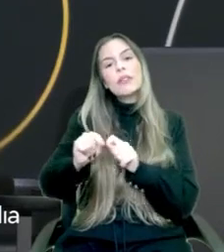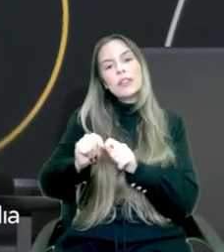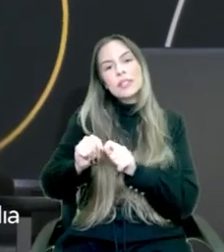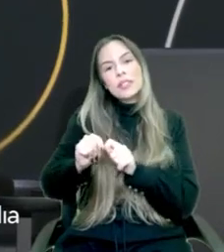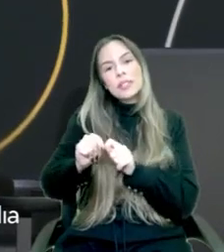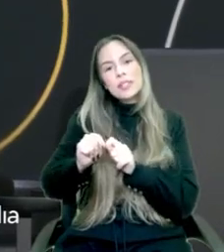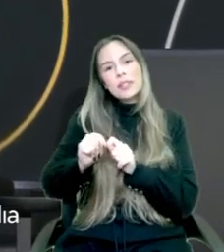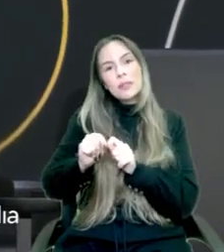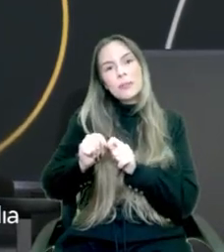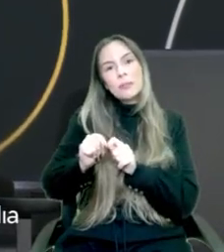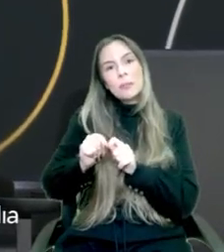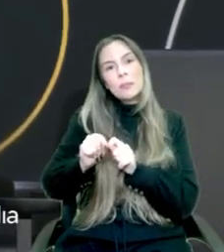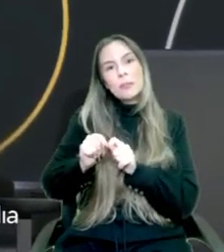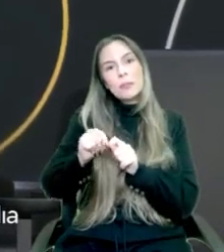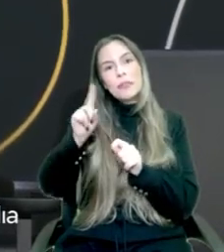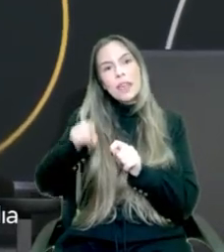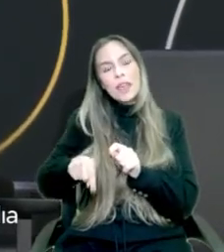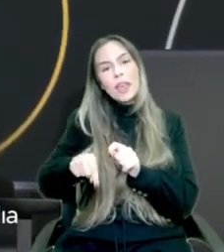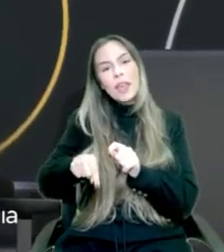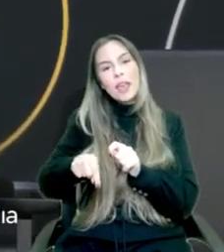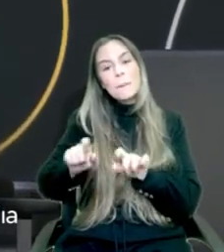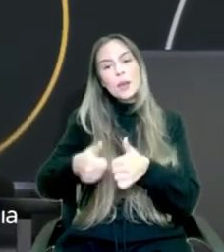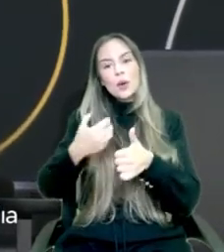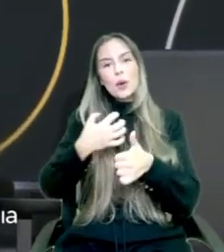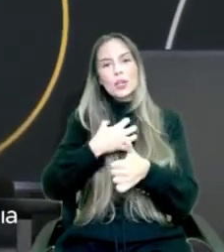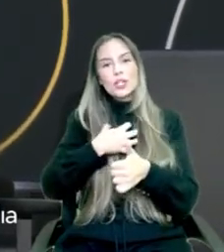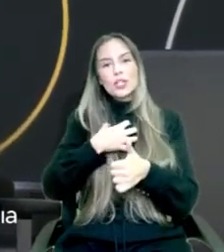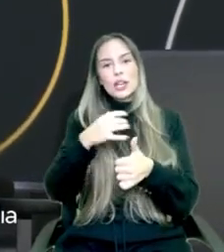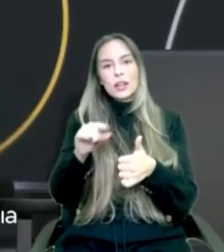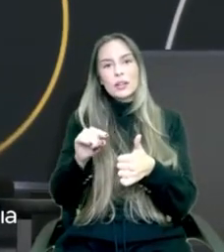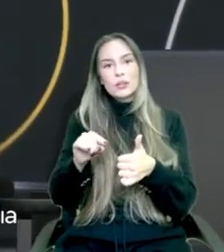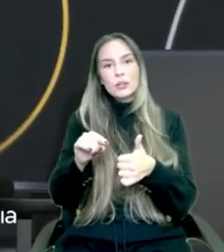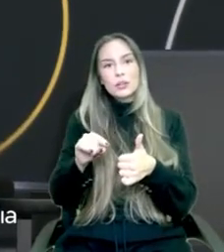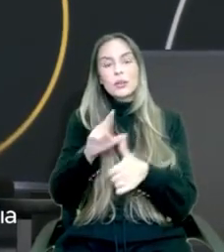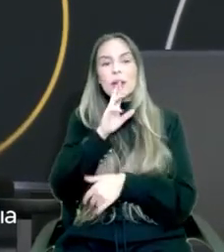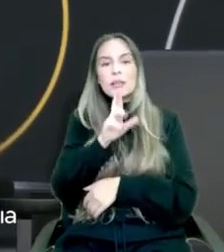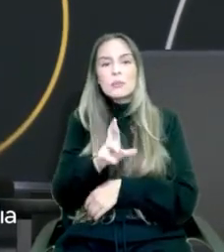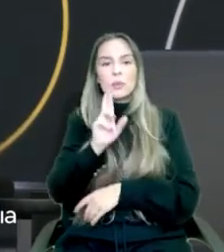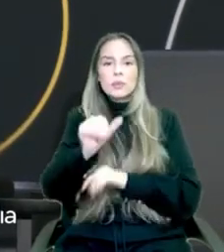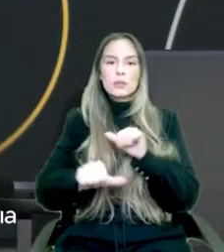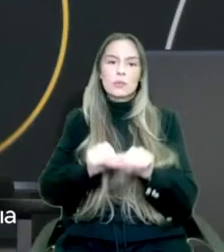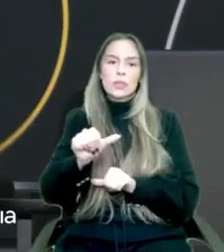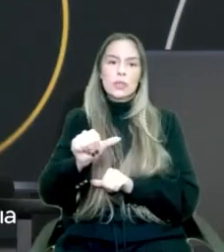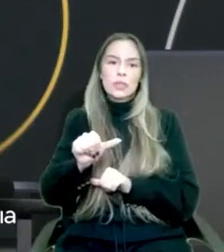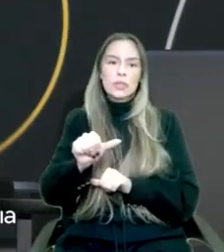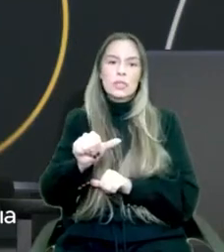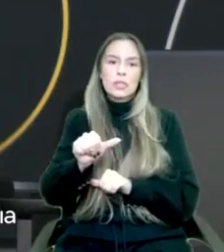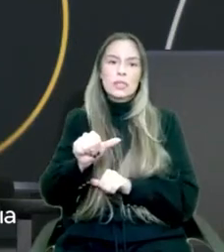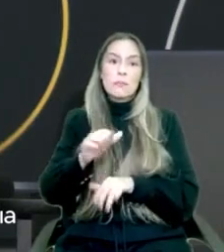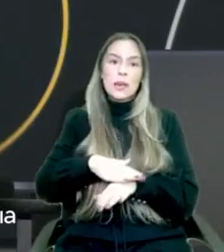a better way of doing things that lets them respond to change more quickly.